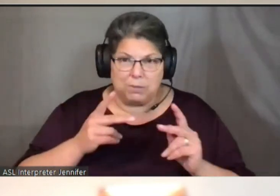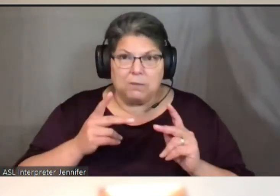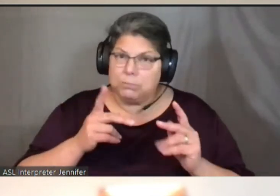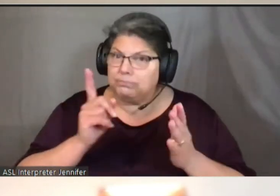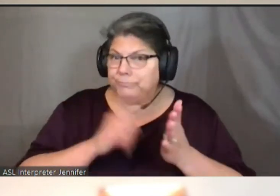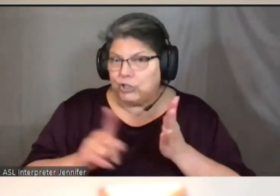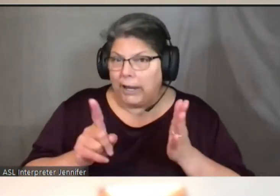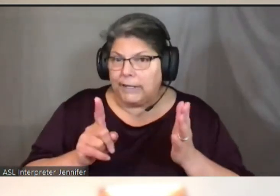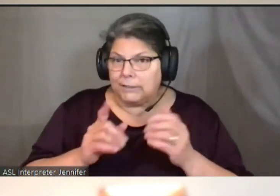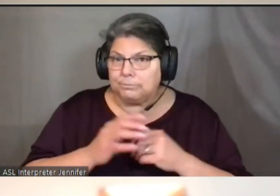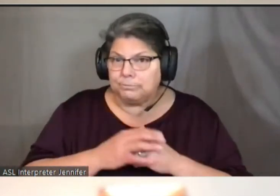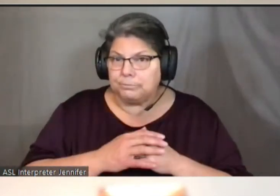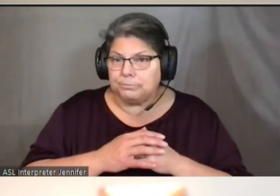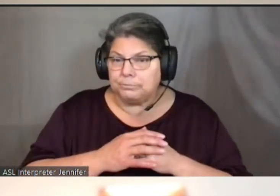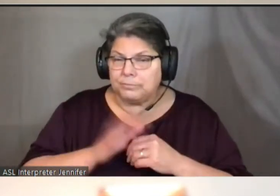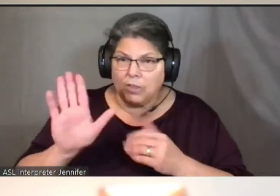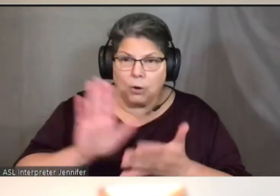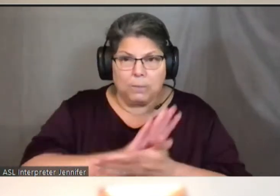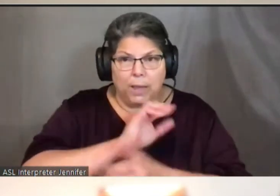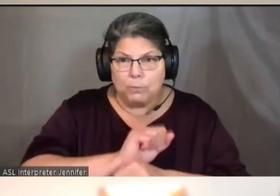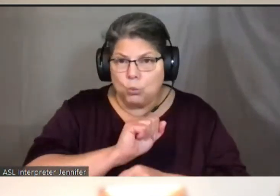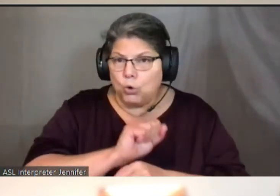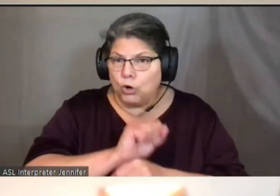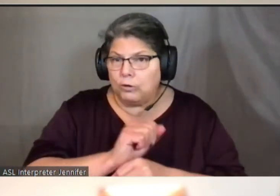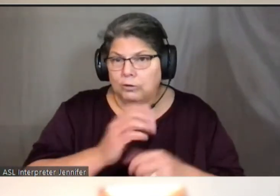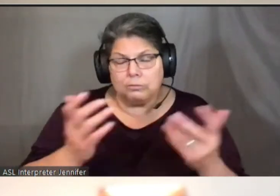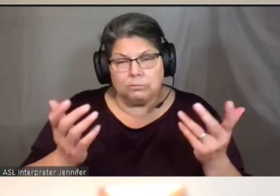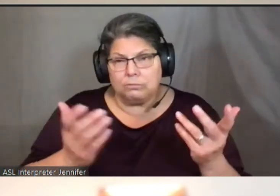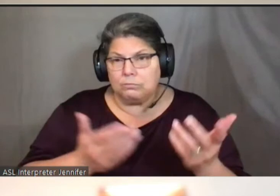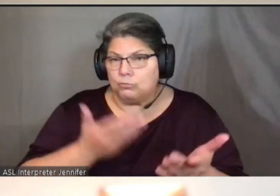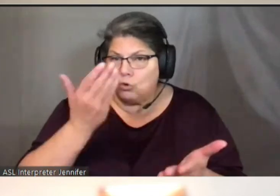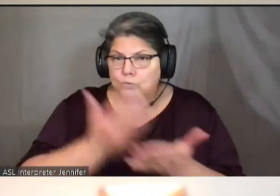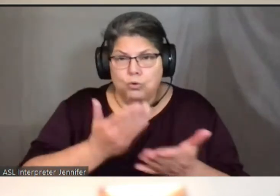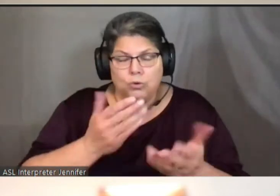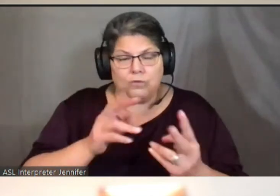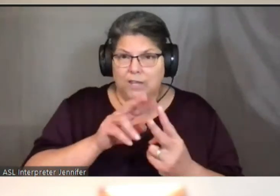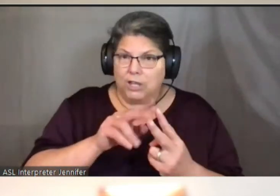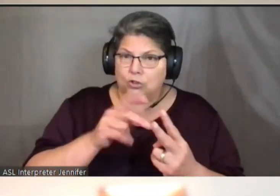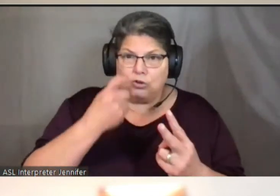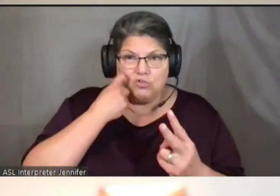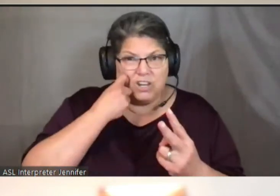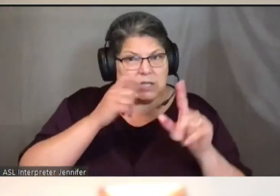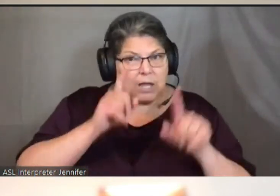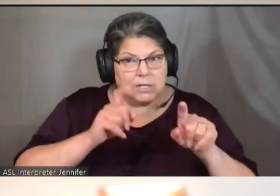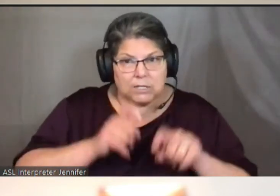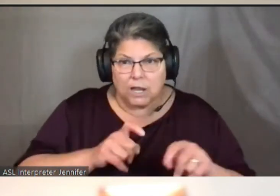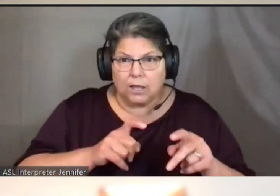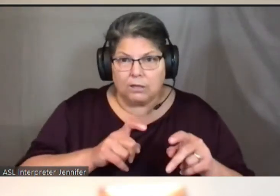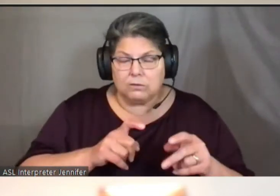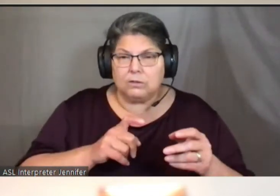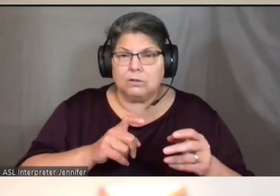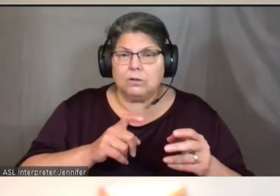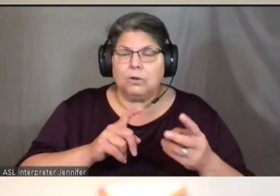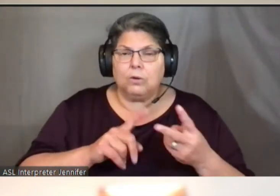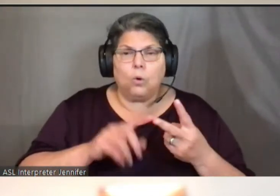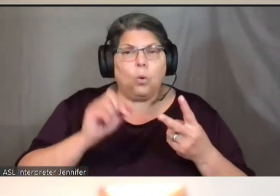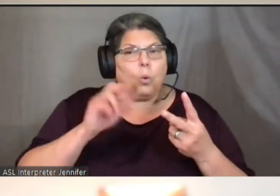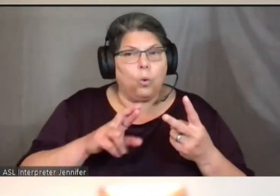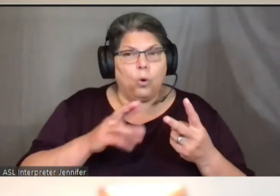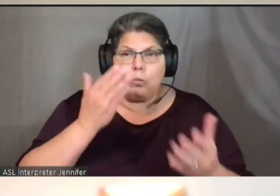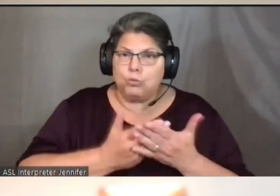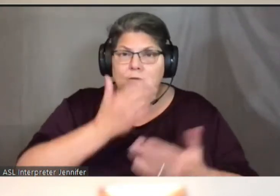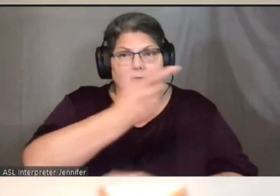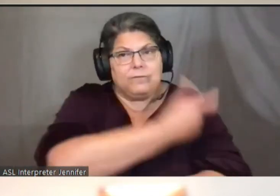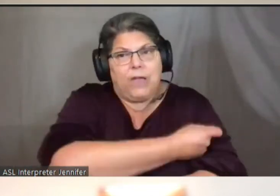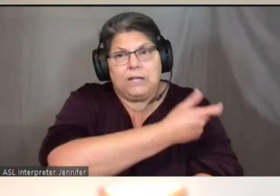checking their paperwork for their recent test or their proof of recent testing and their proof of